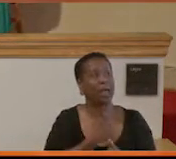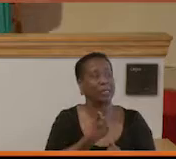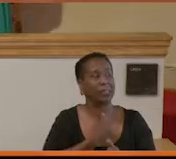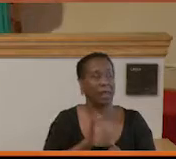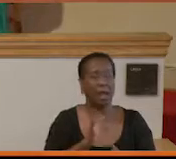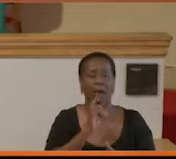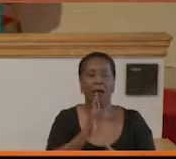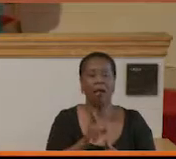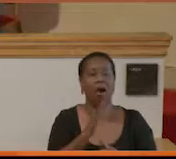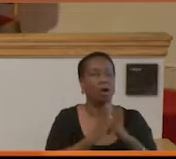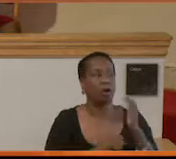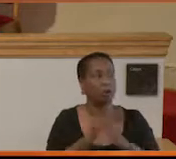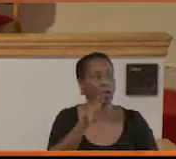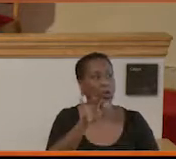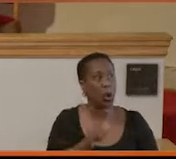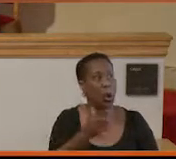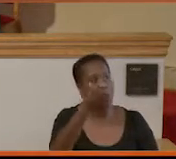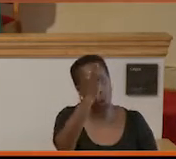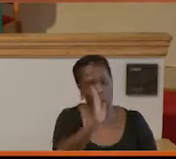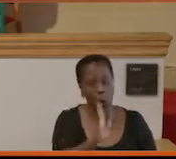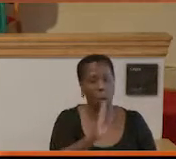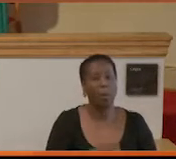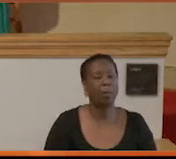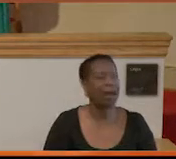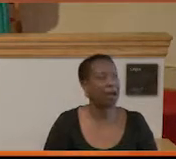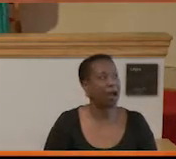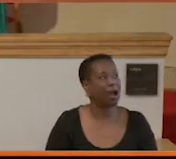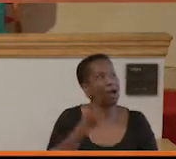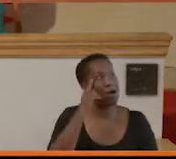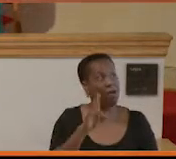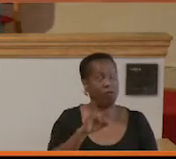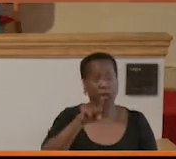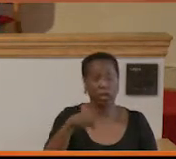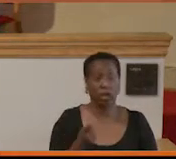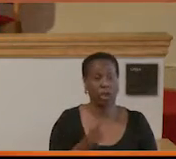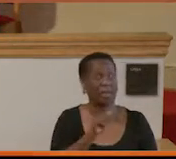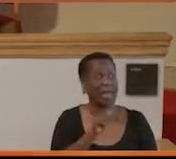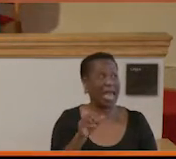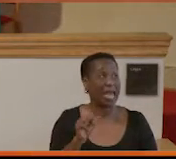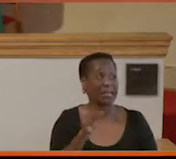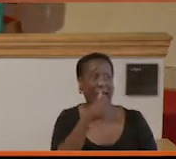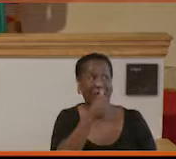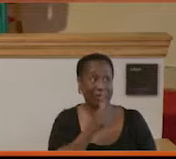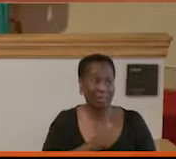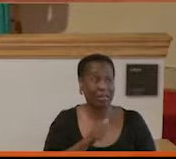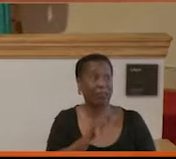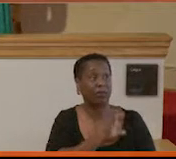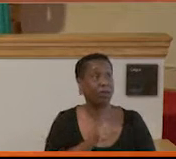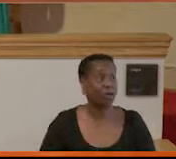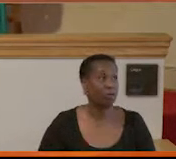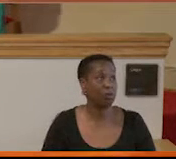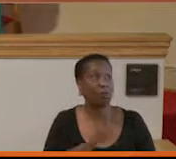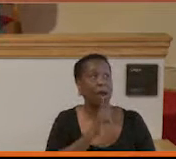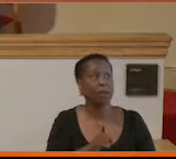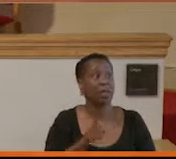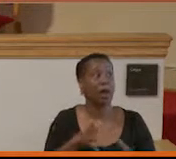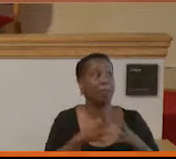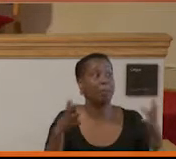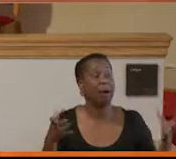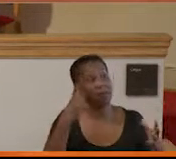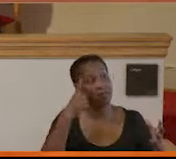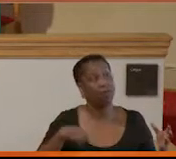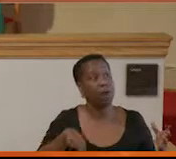we are ourselves are consoled by God. For just as the sufferings of Christ